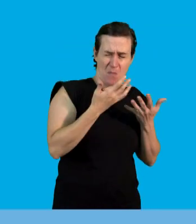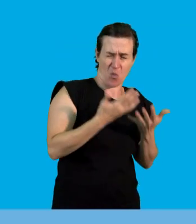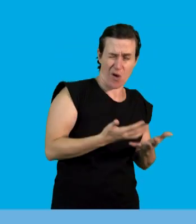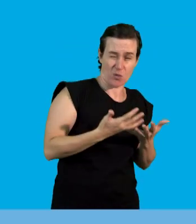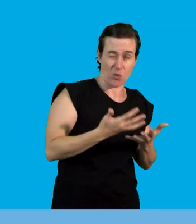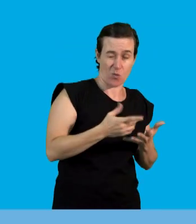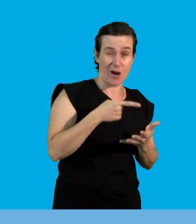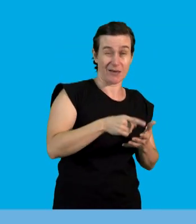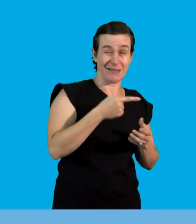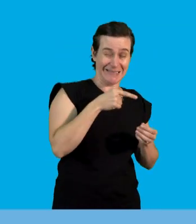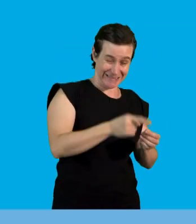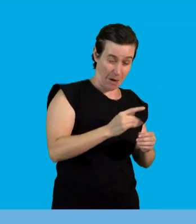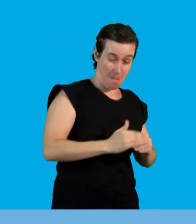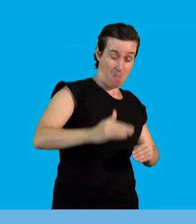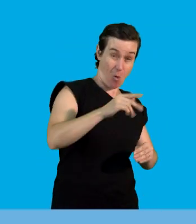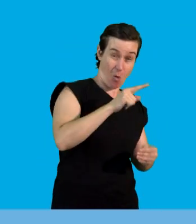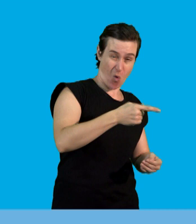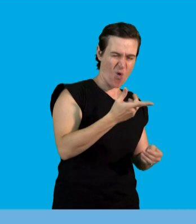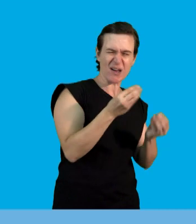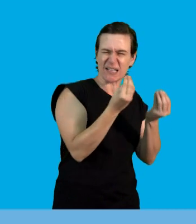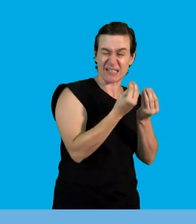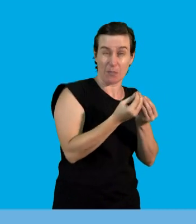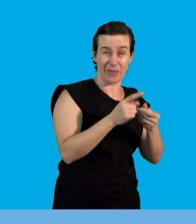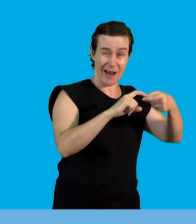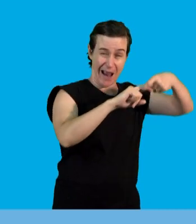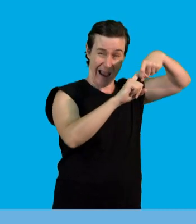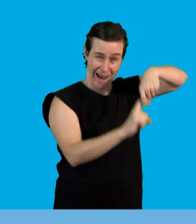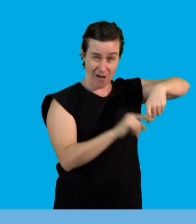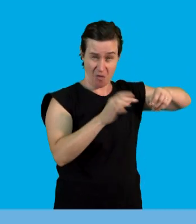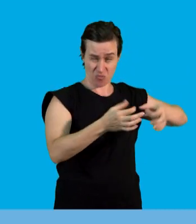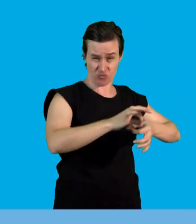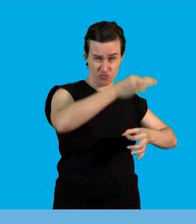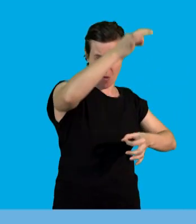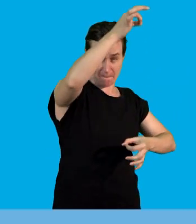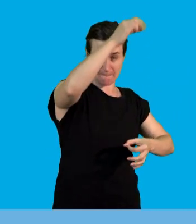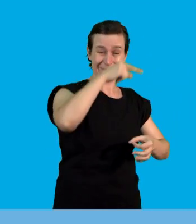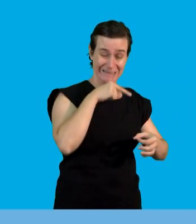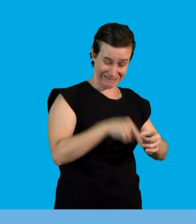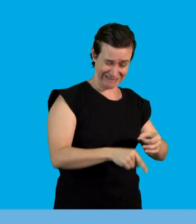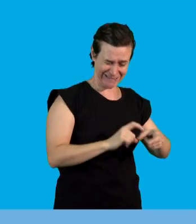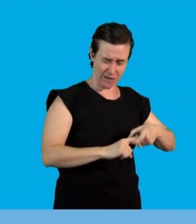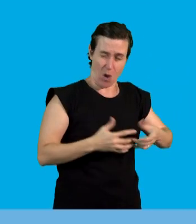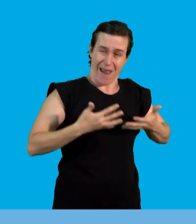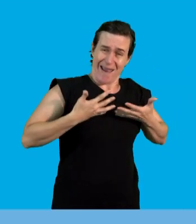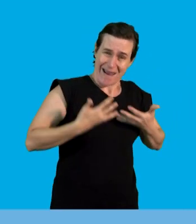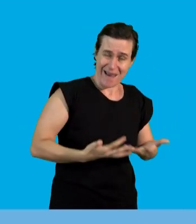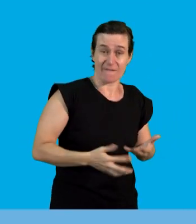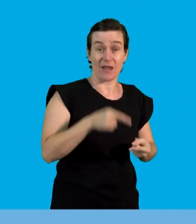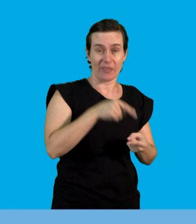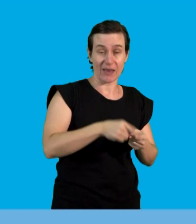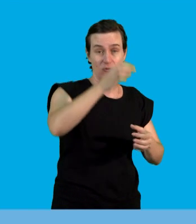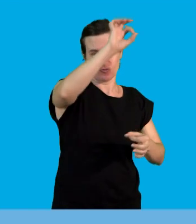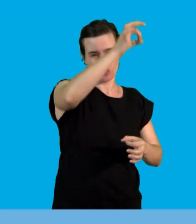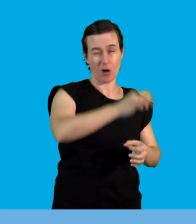larger than the tension force in the rope. So there's an object that is hanging on the rope, and then this object or